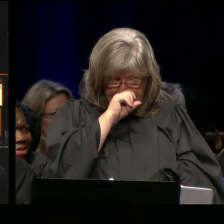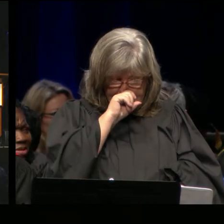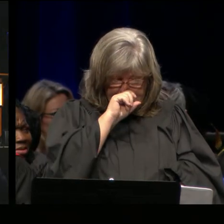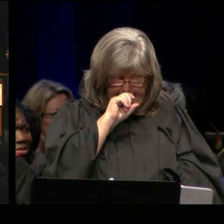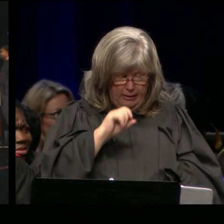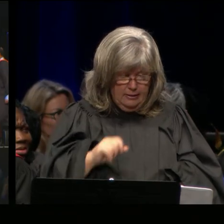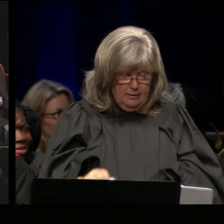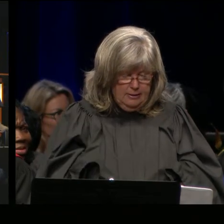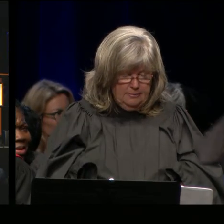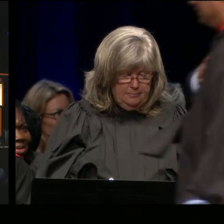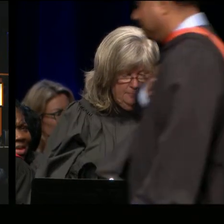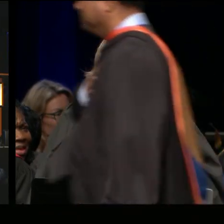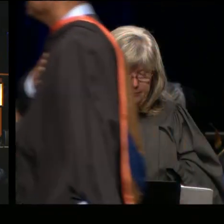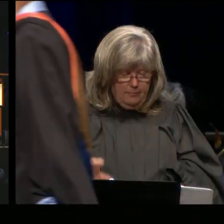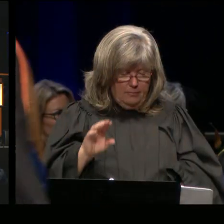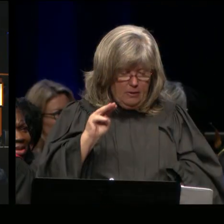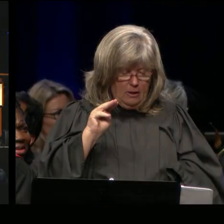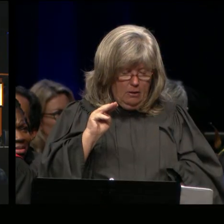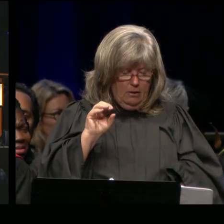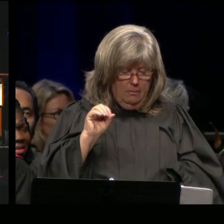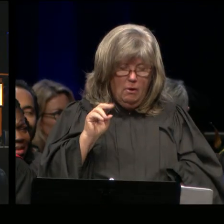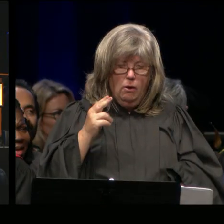Muhammad Mukarram Hussein.